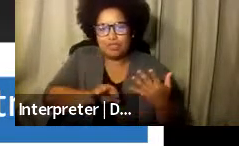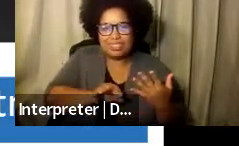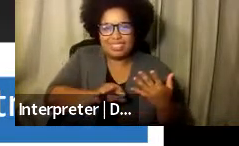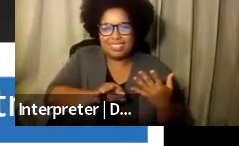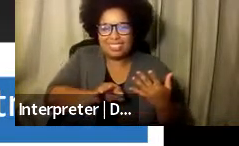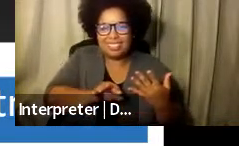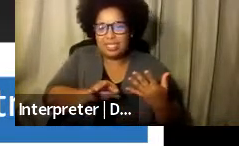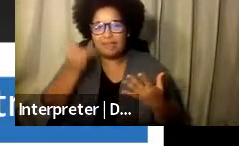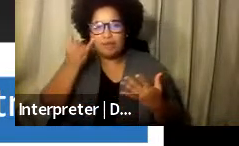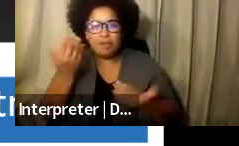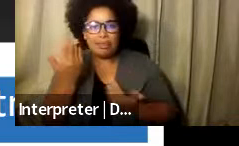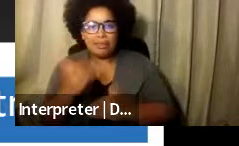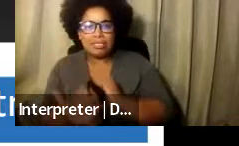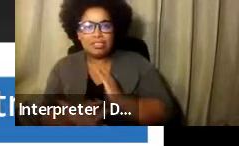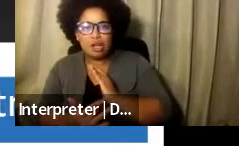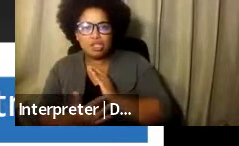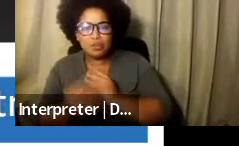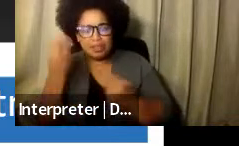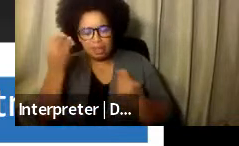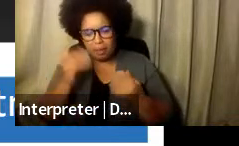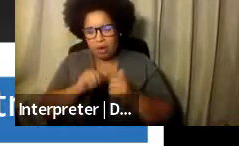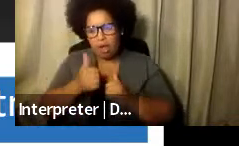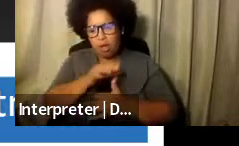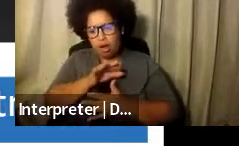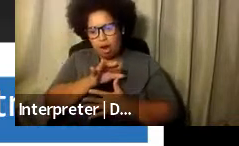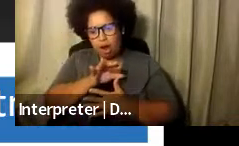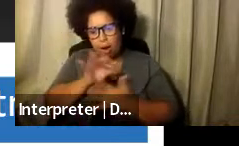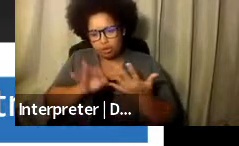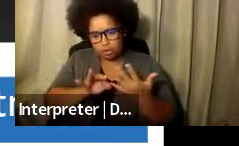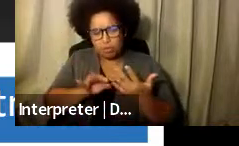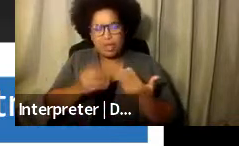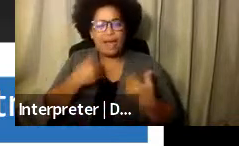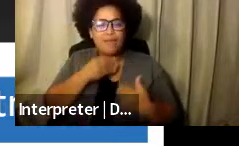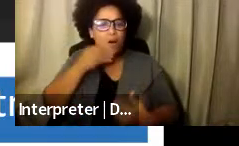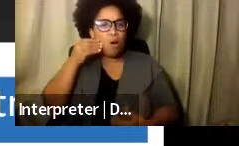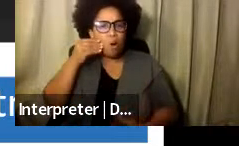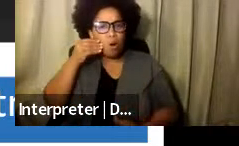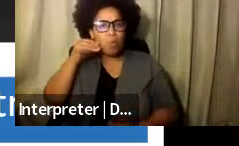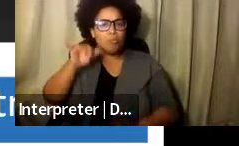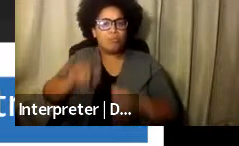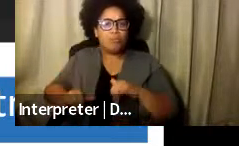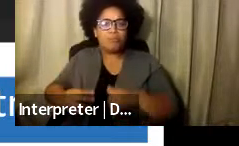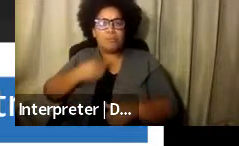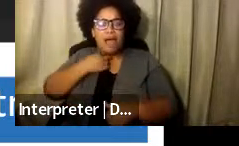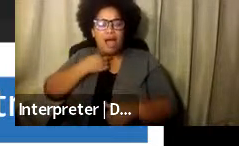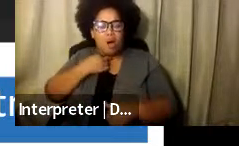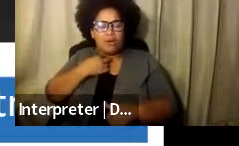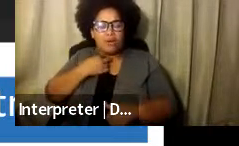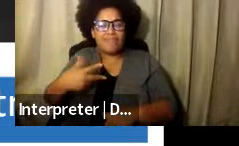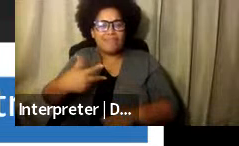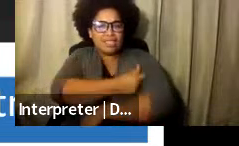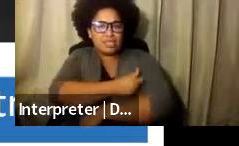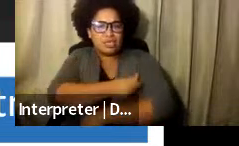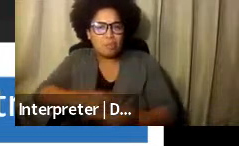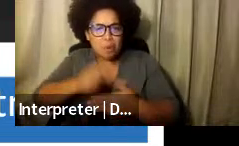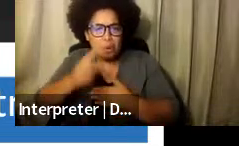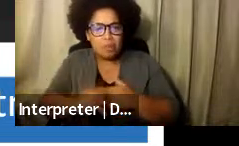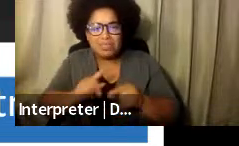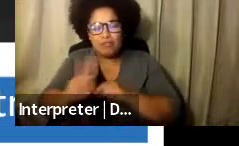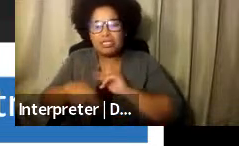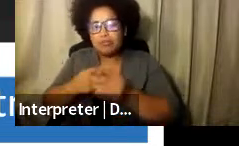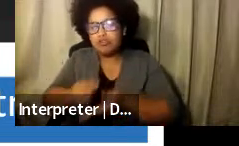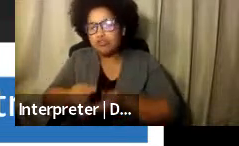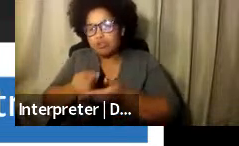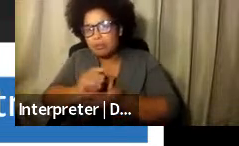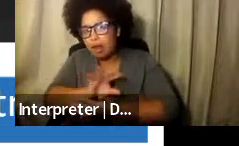are looking at, we do have a homebound vaccination program. We're not sure in terms of treatment options. We're working